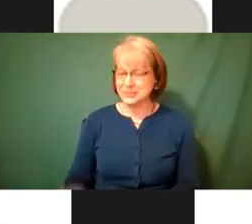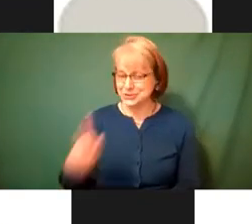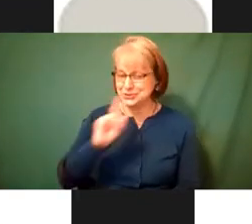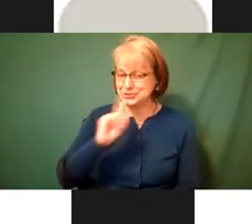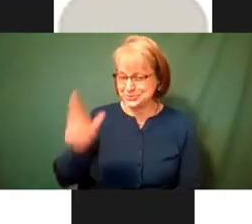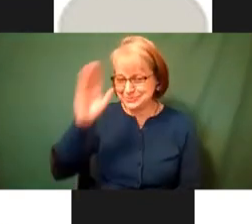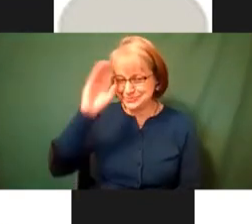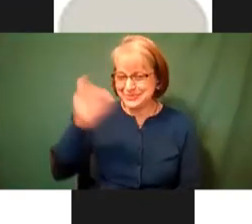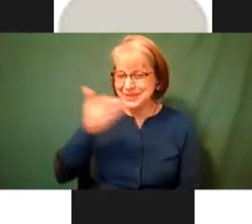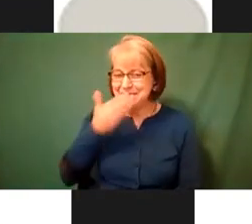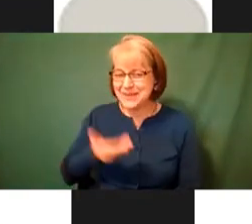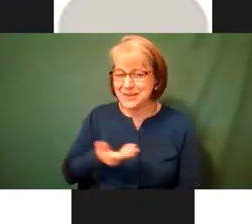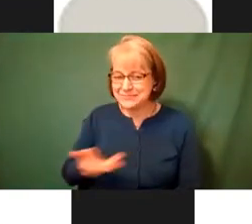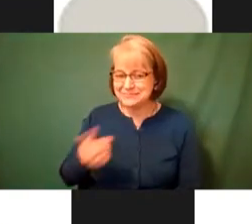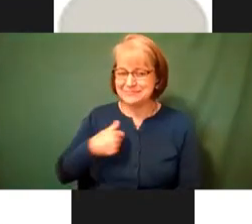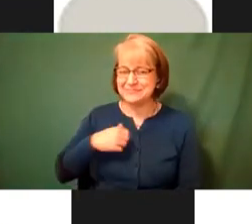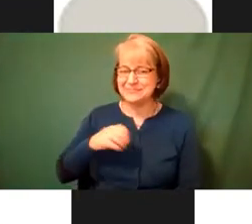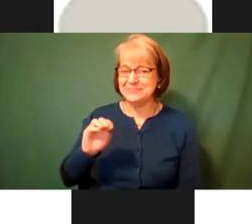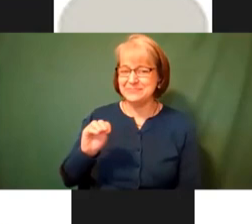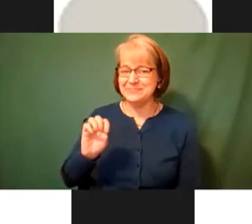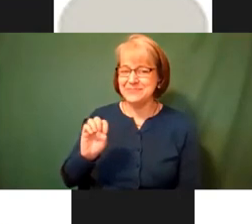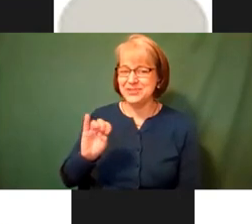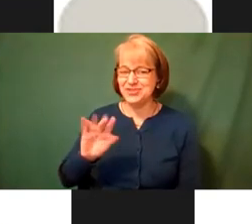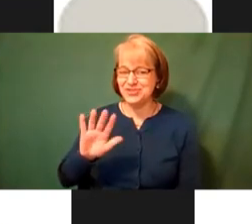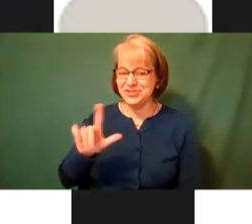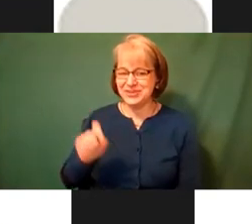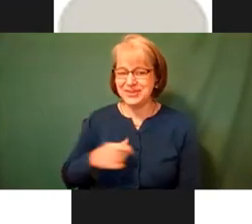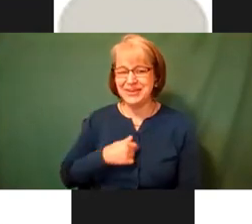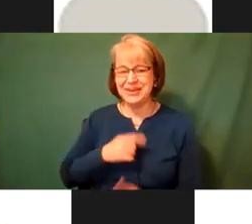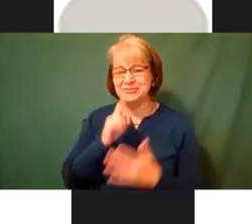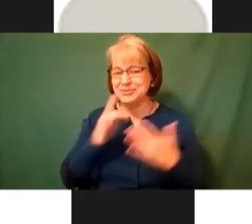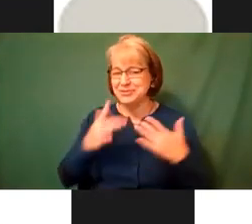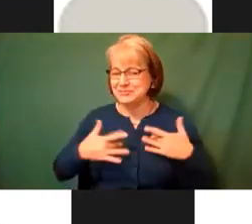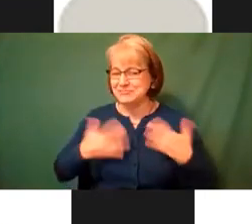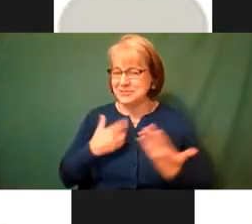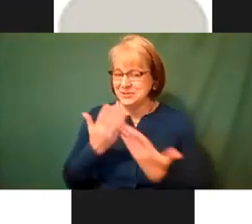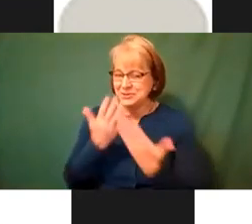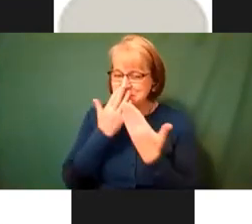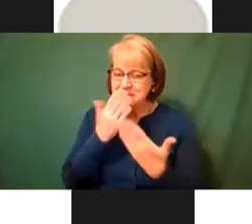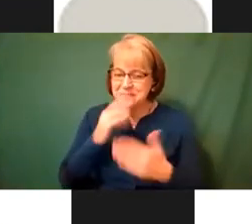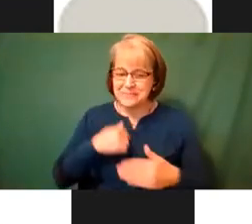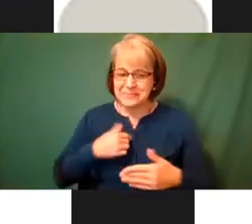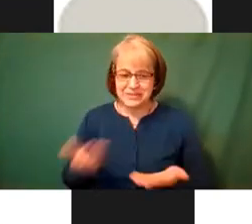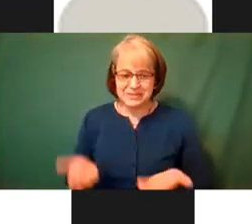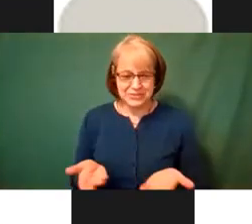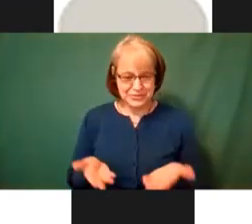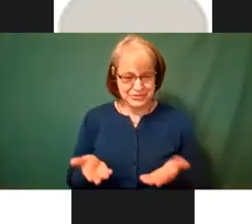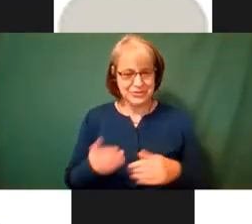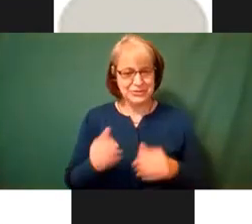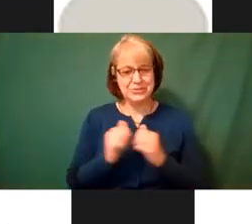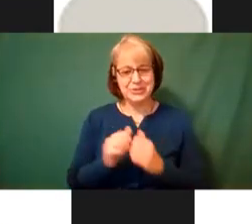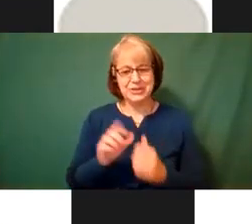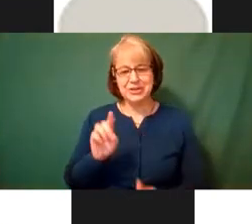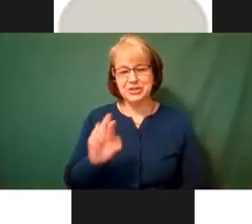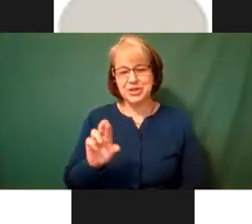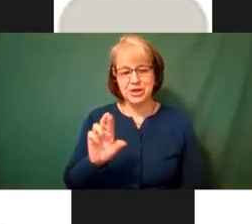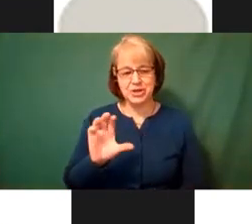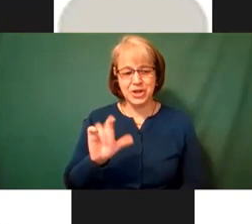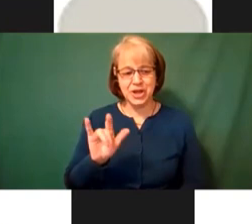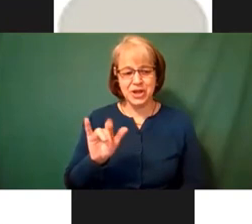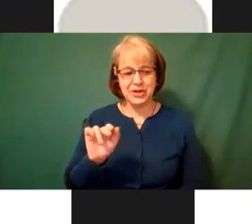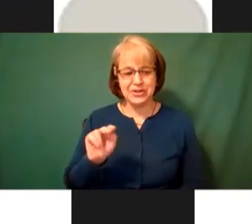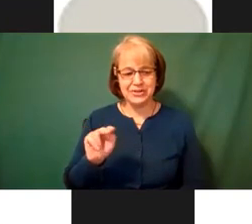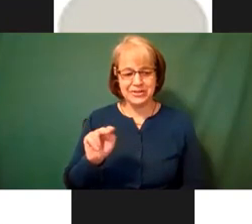Thank you so much, Mechelle. So yes, I'm so grateful and excited to be here with Dr. Carolyn Finney and Dr. Mechelle